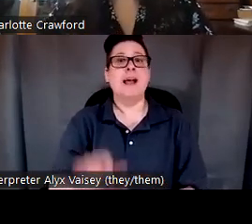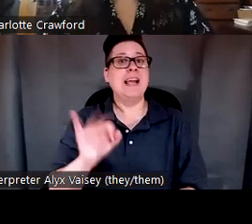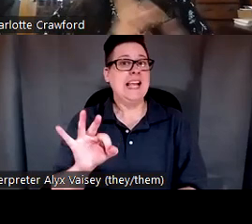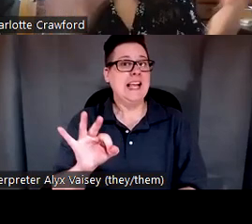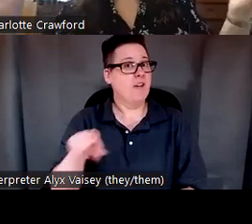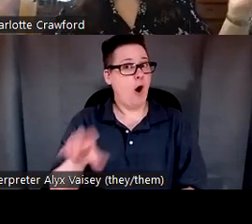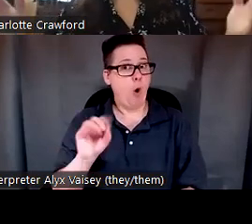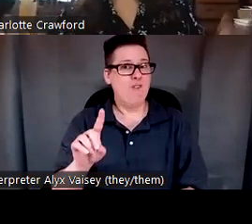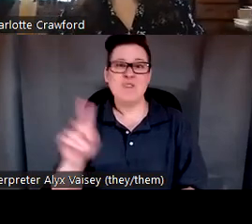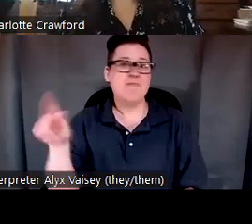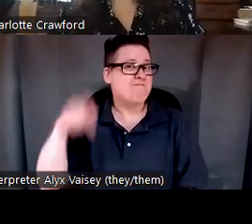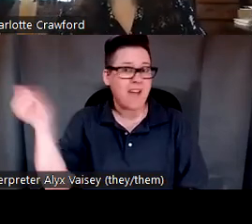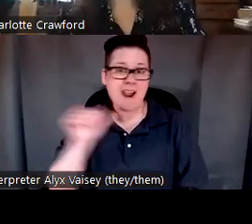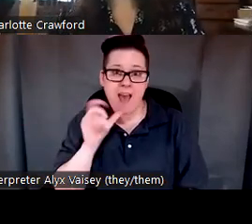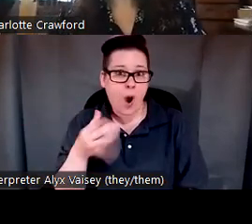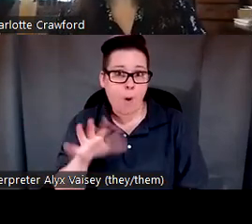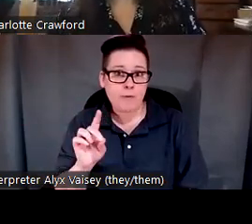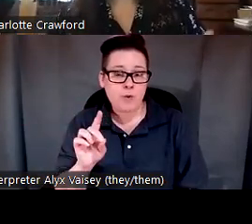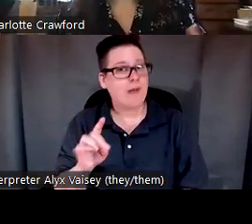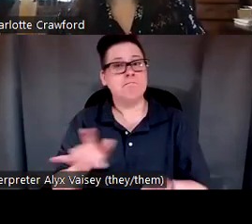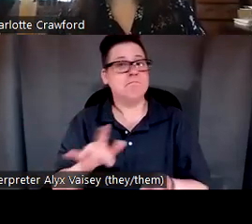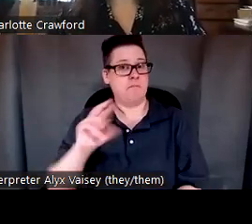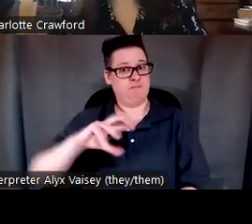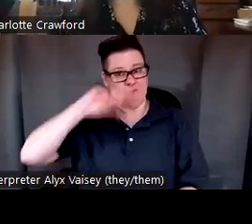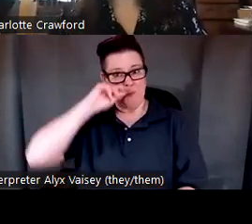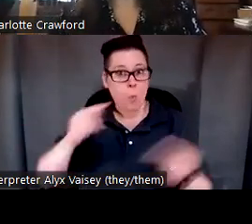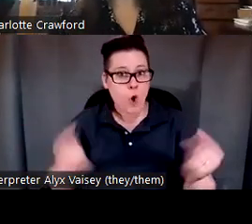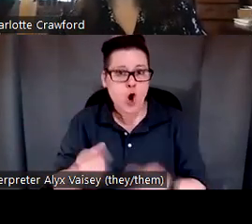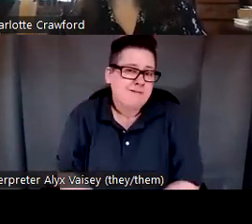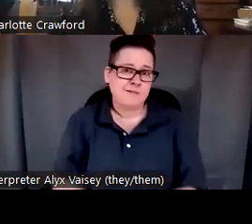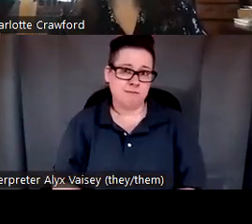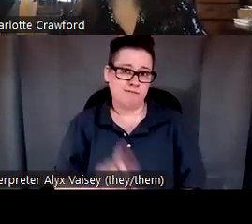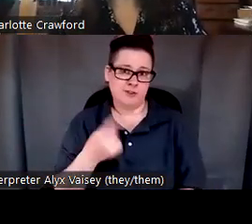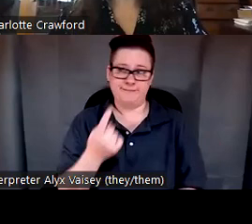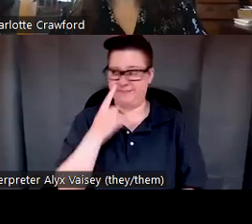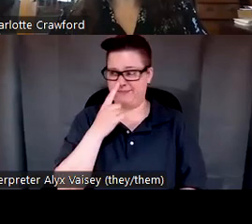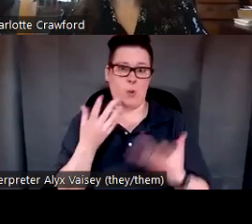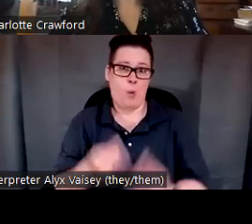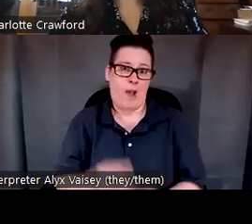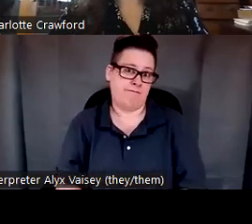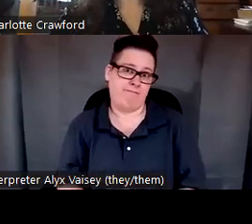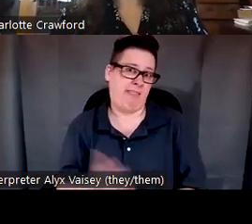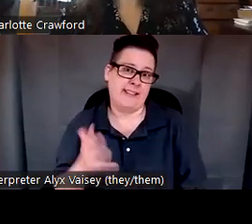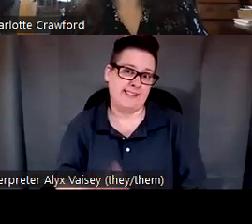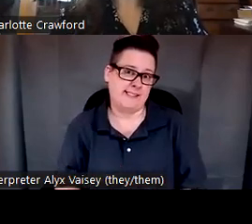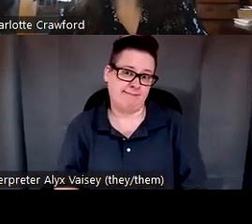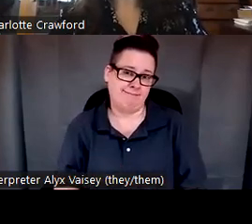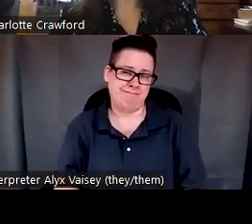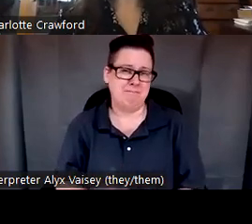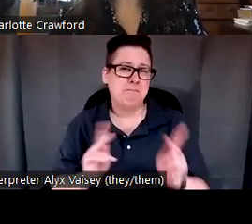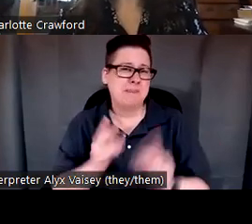overdose, it's not going to hurt them. You'll get a wet nose. That's it. And nobody cares about a wet